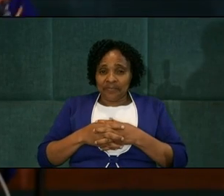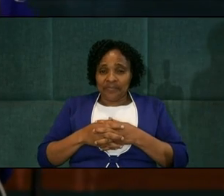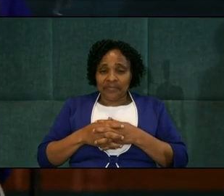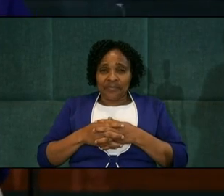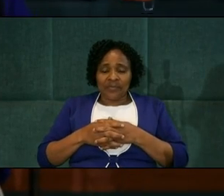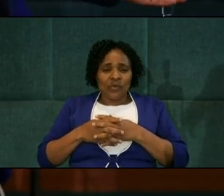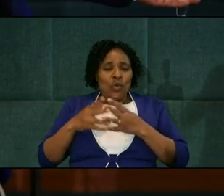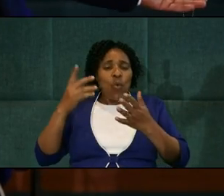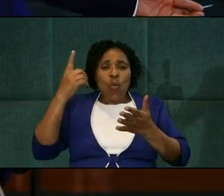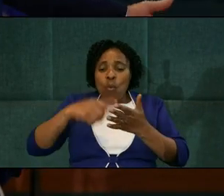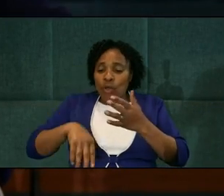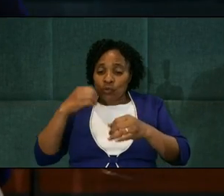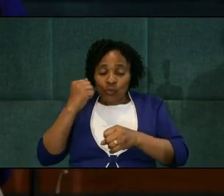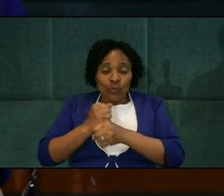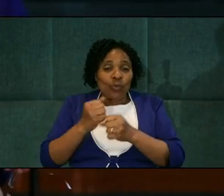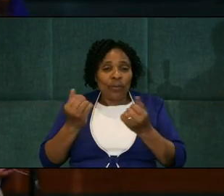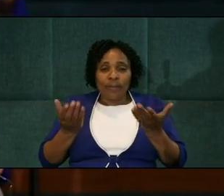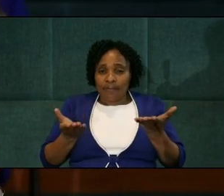What do we do now?